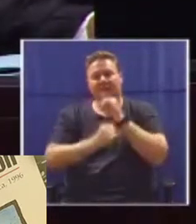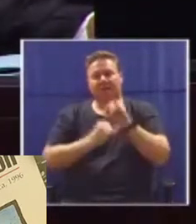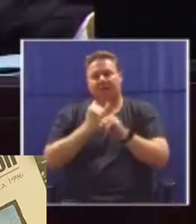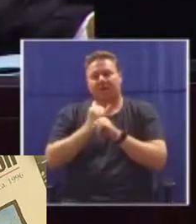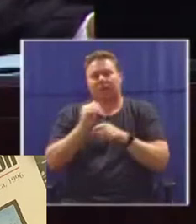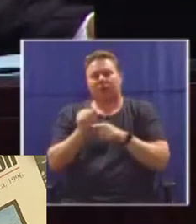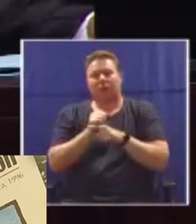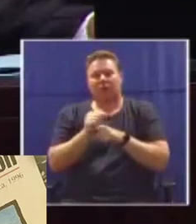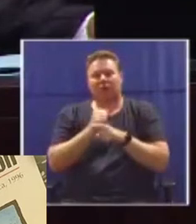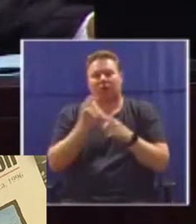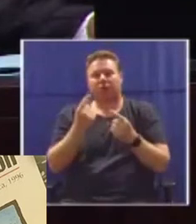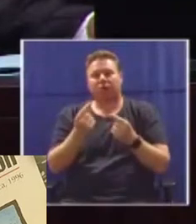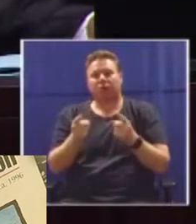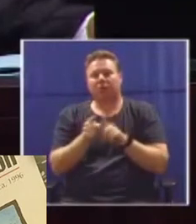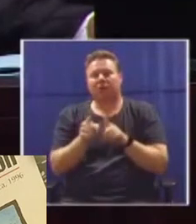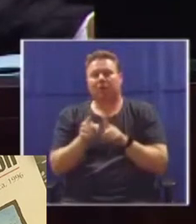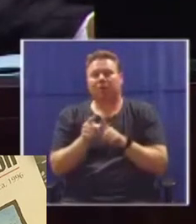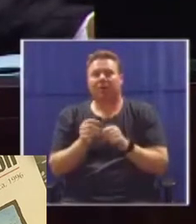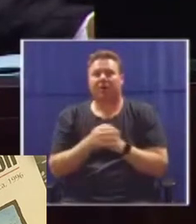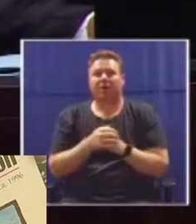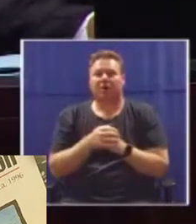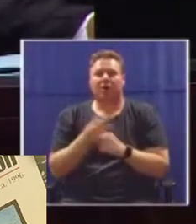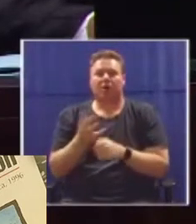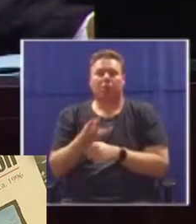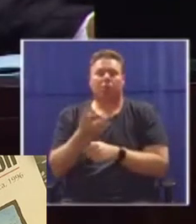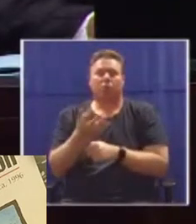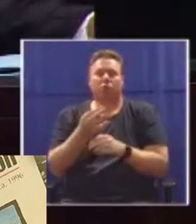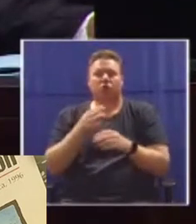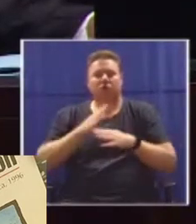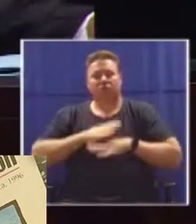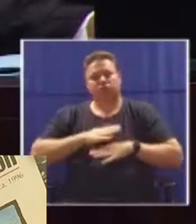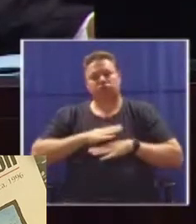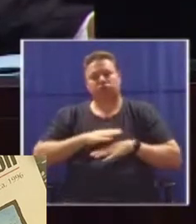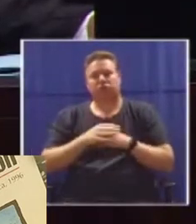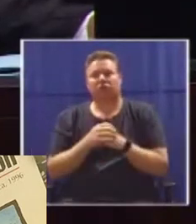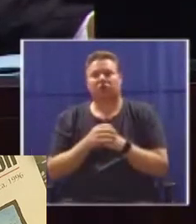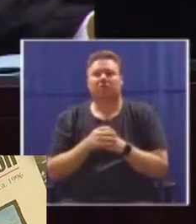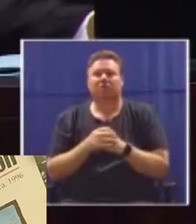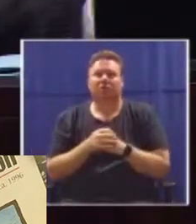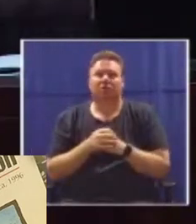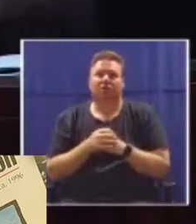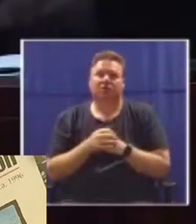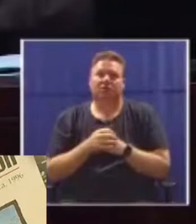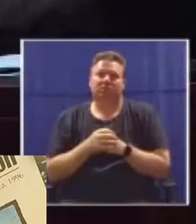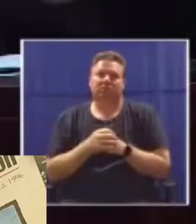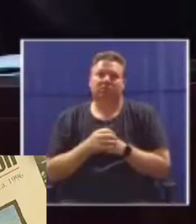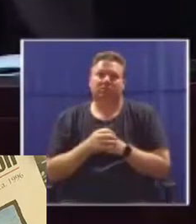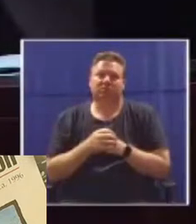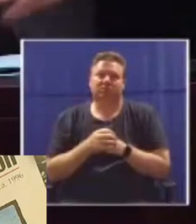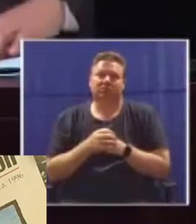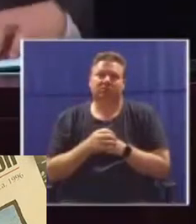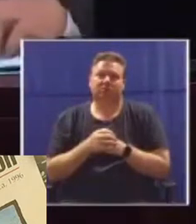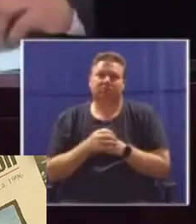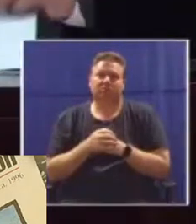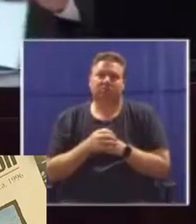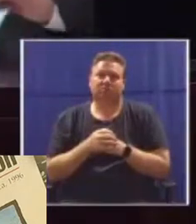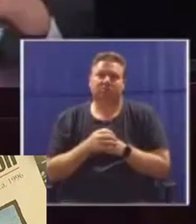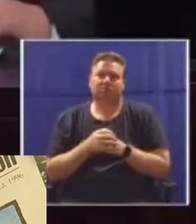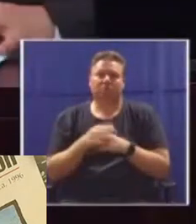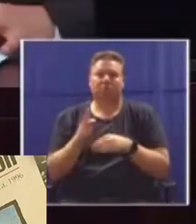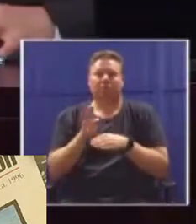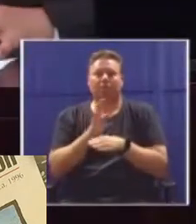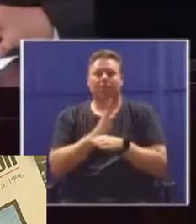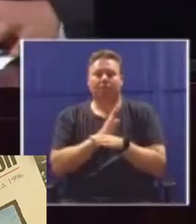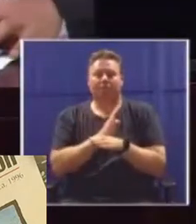and have little tolerance for pollution of our territorial waters. The bill seeks to amend